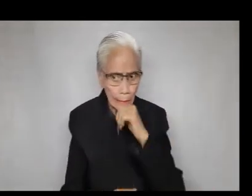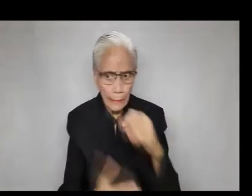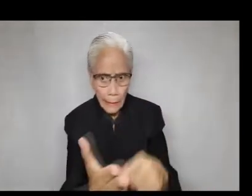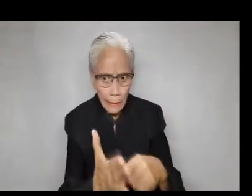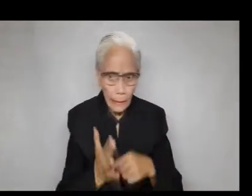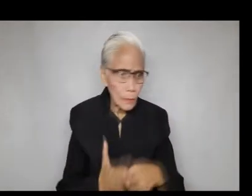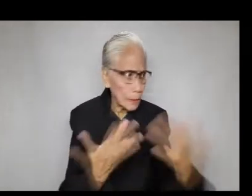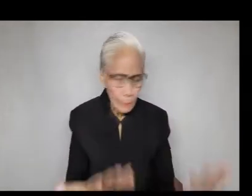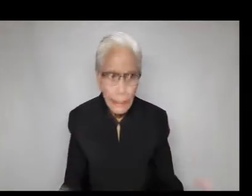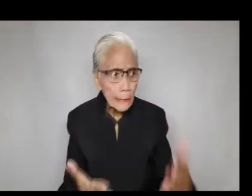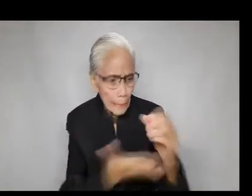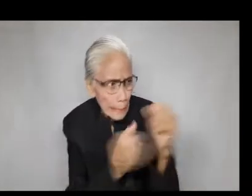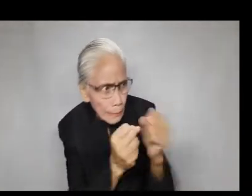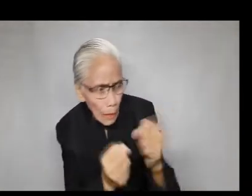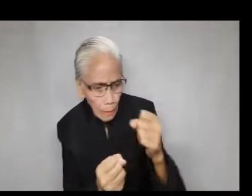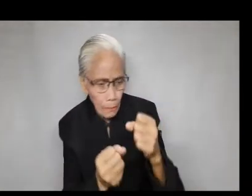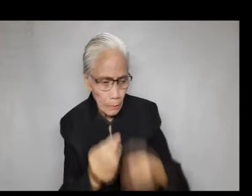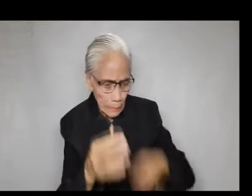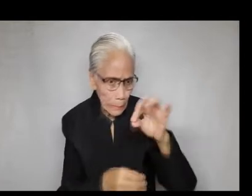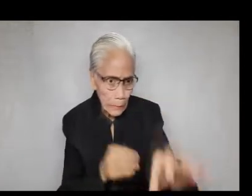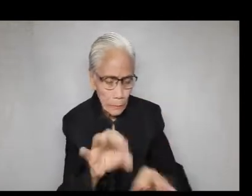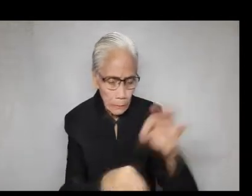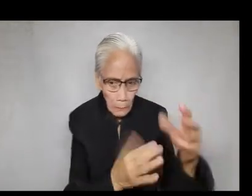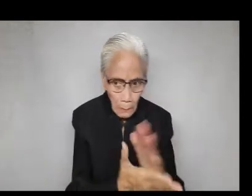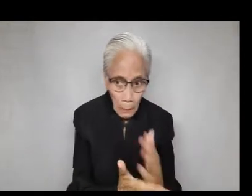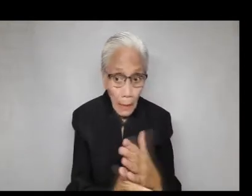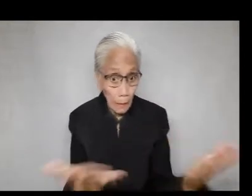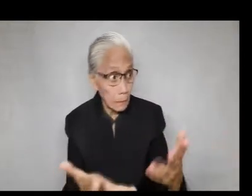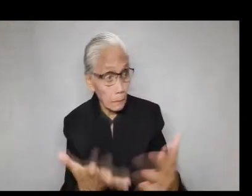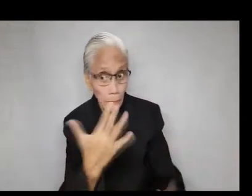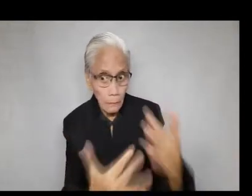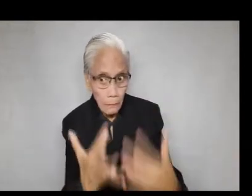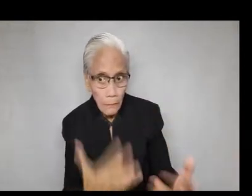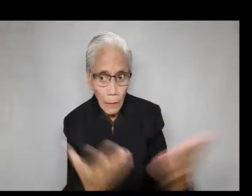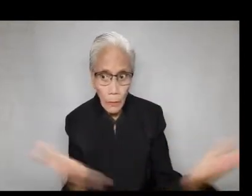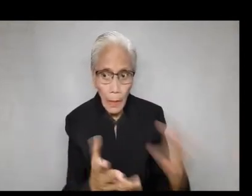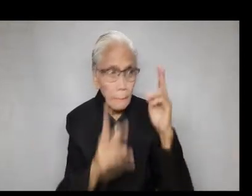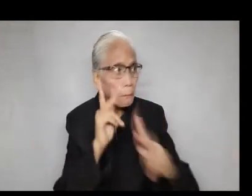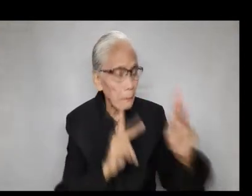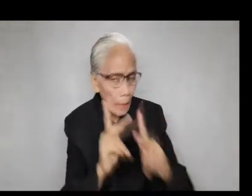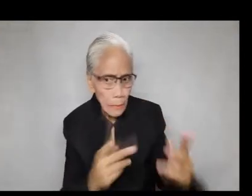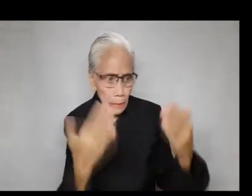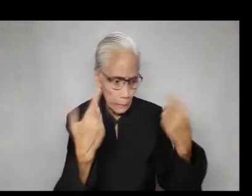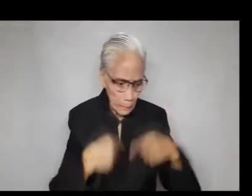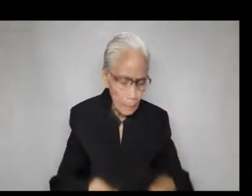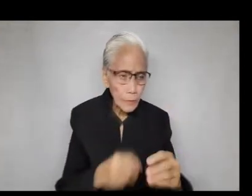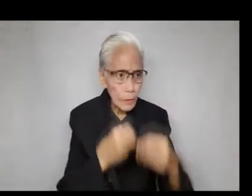require well-meaning people who come to make small contributions. A fire is a place where people come to give their